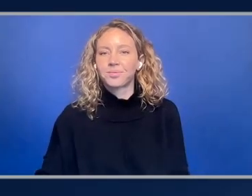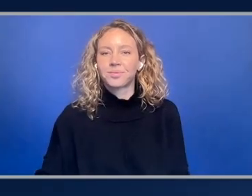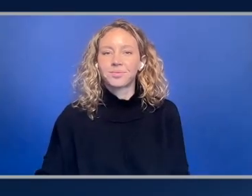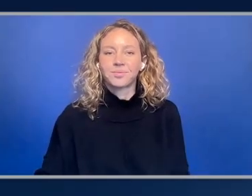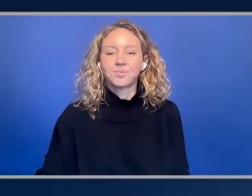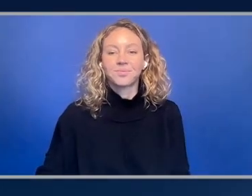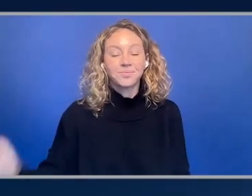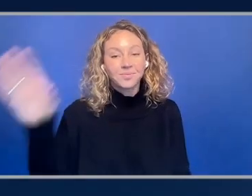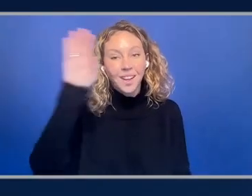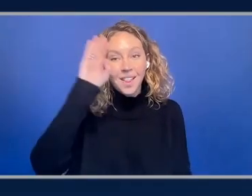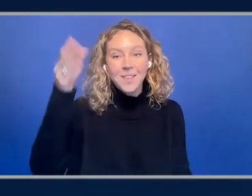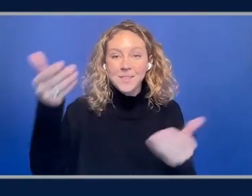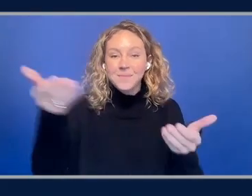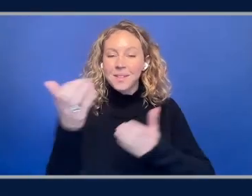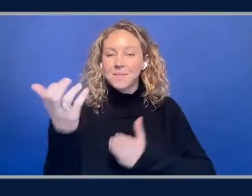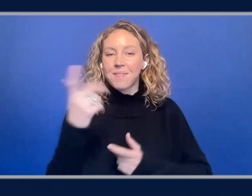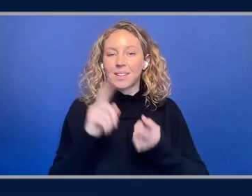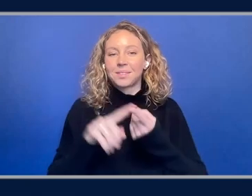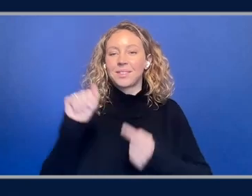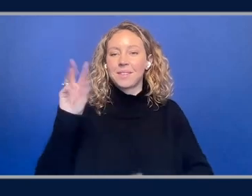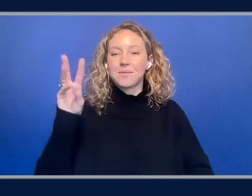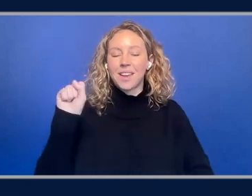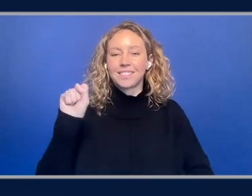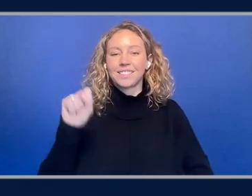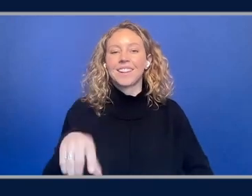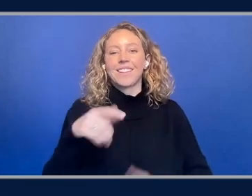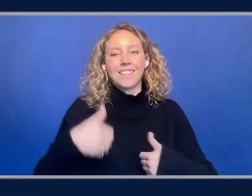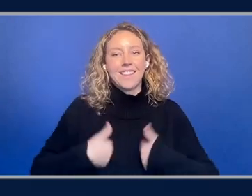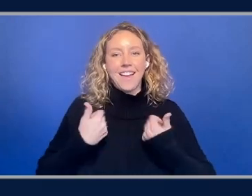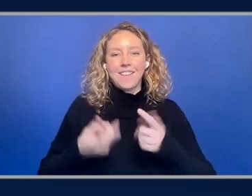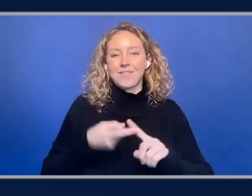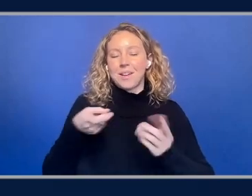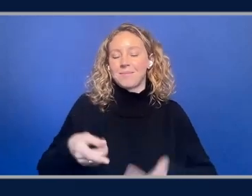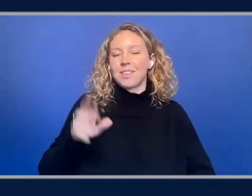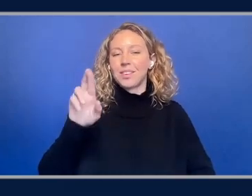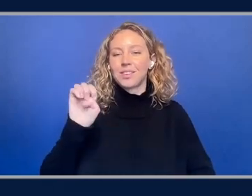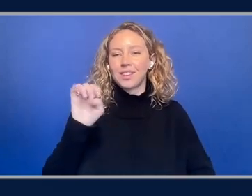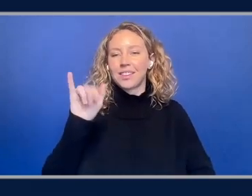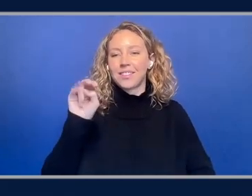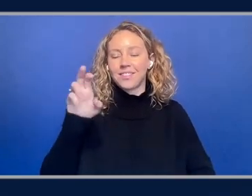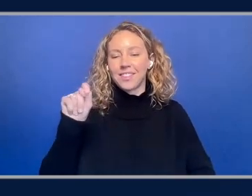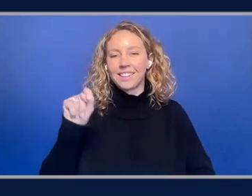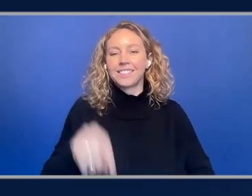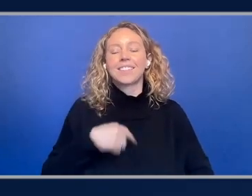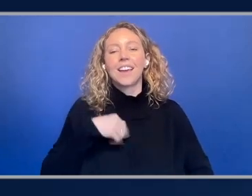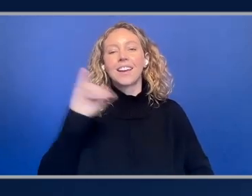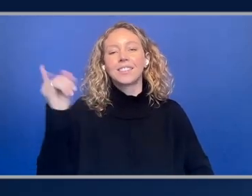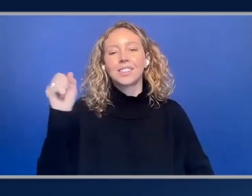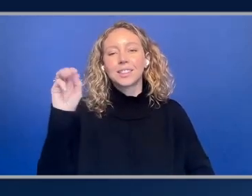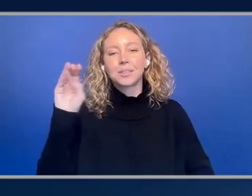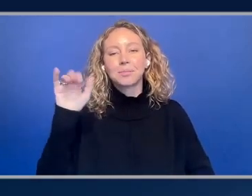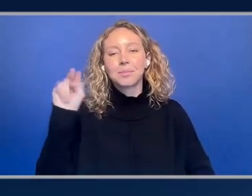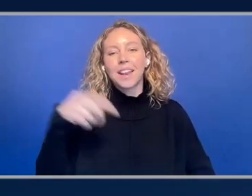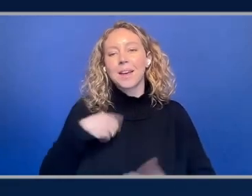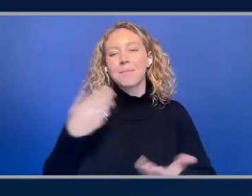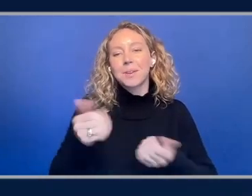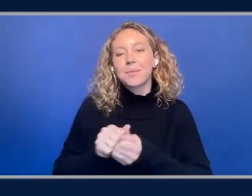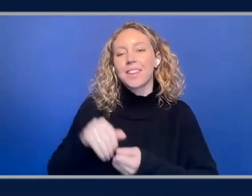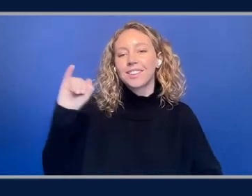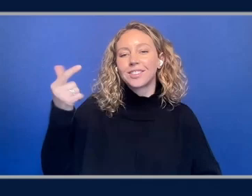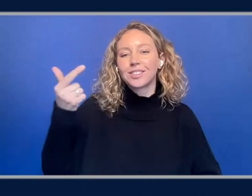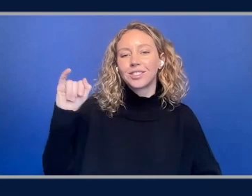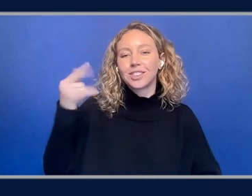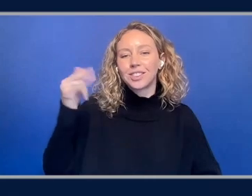and welcome back to AWS On Air, live from reInvent in Las Vegas. I'm Jasmine Kiles, and I'm joined here with my co-host, Gigi. Hey everyone, I'm